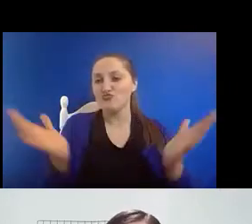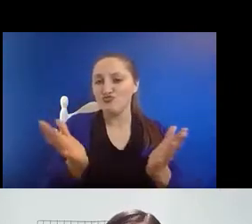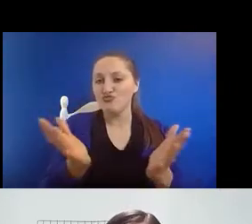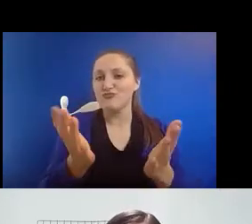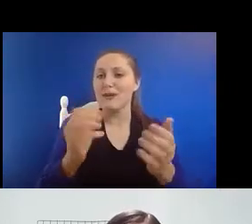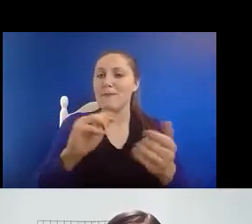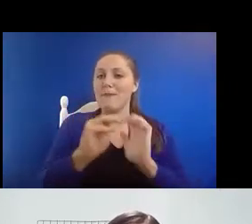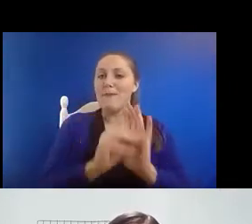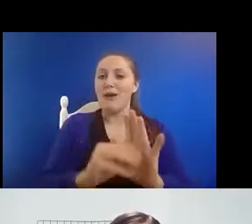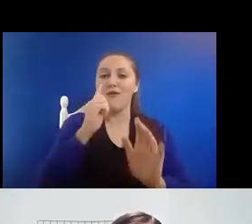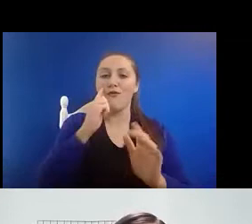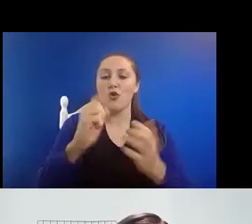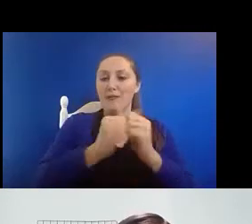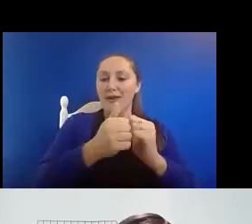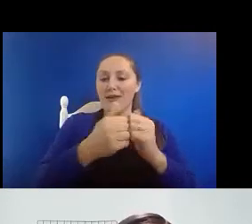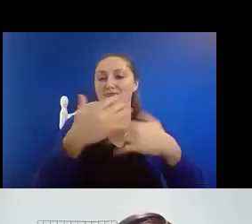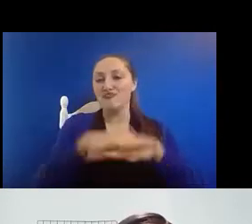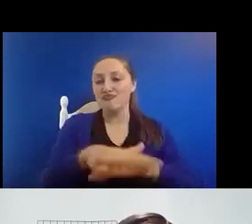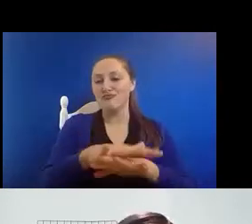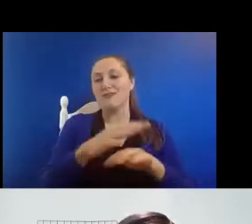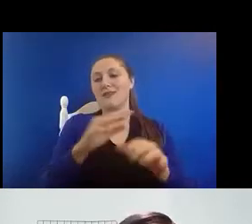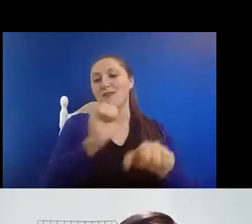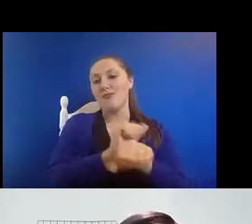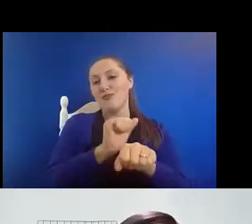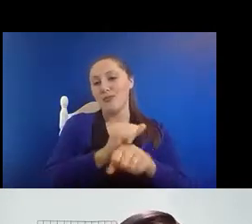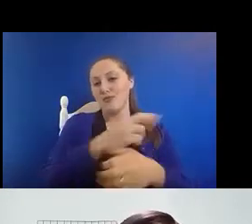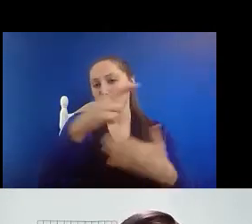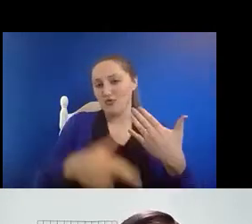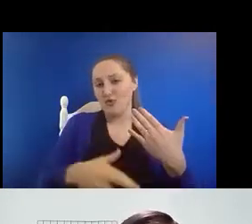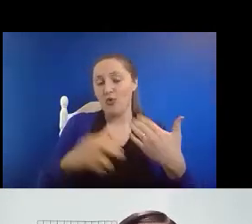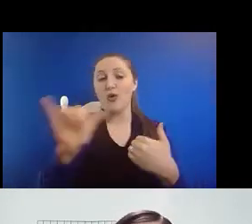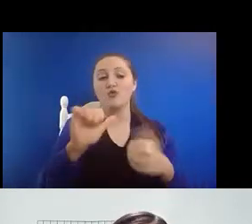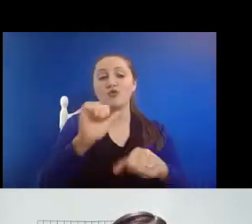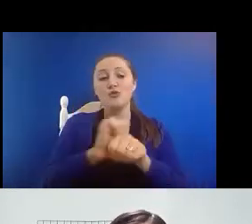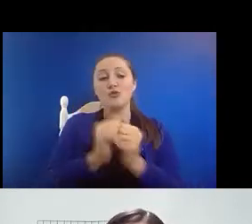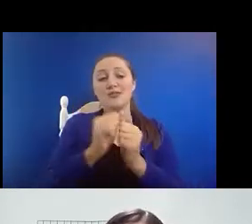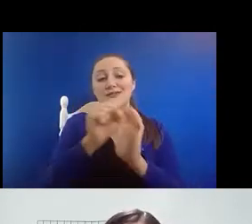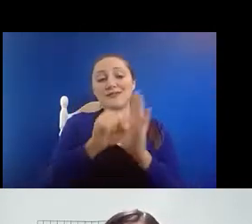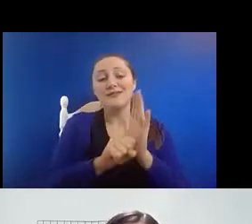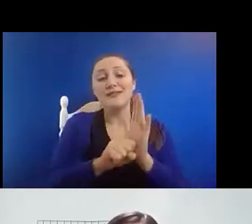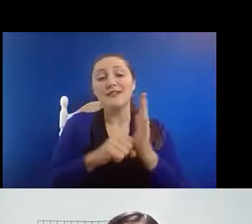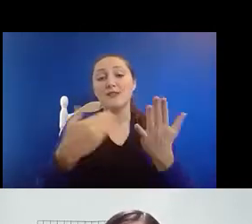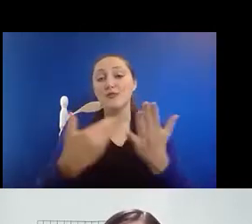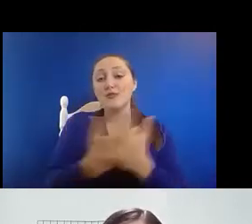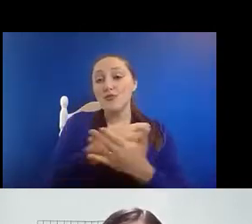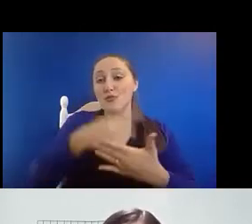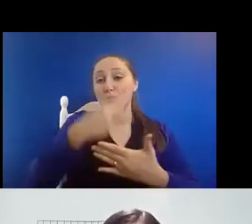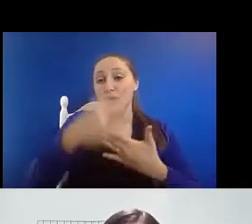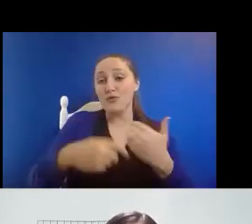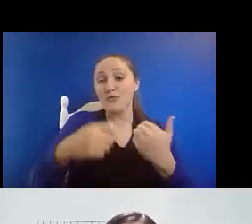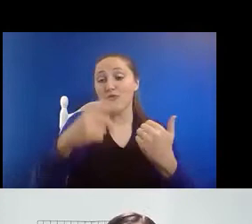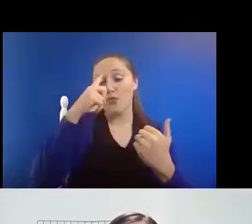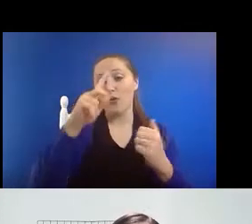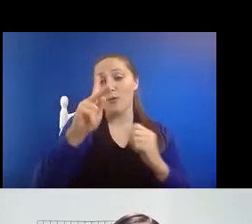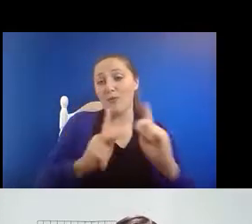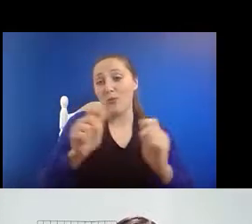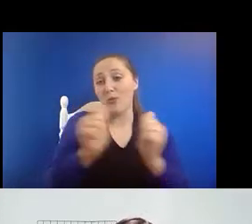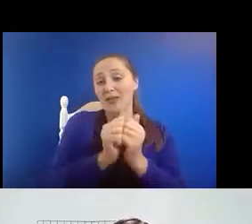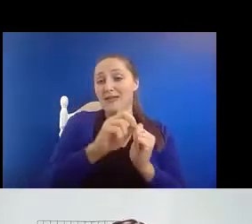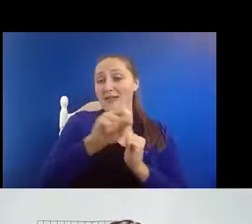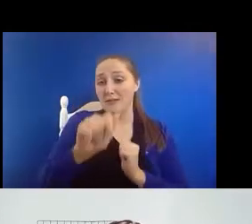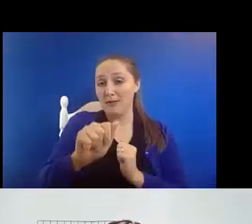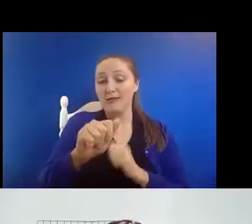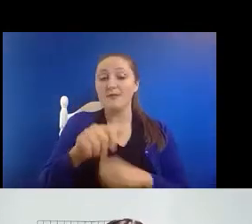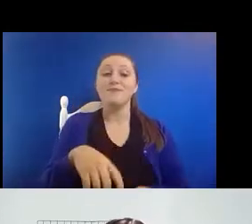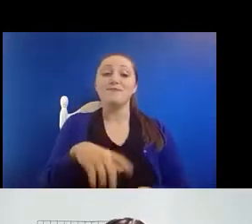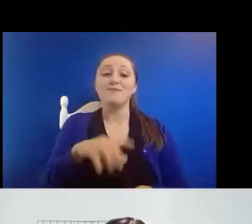employment outcomes. She also works with states on the design and implementation of new programs for people with disabilities. Dr. Mills has also